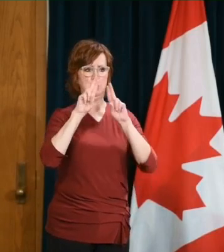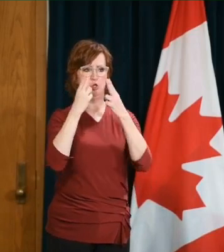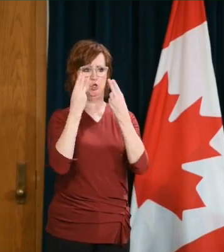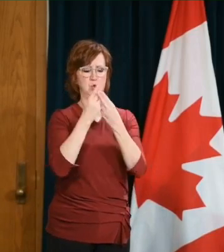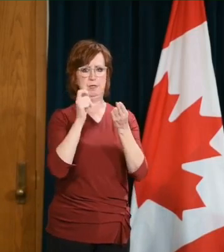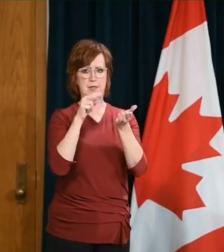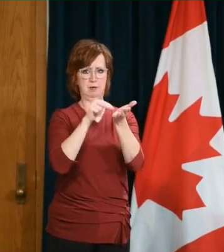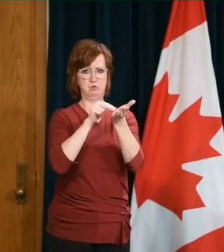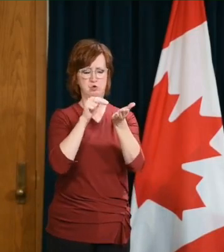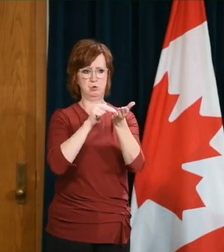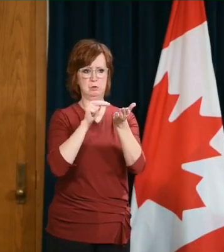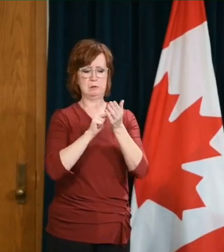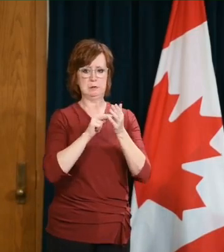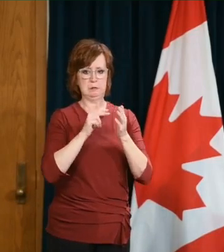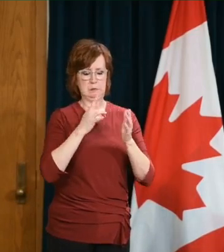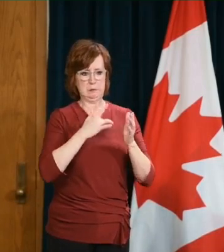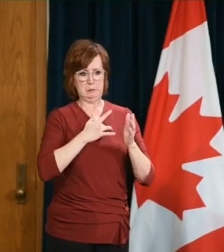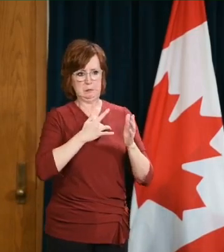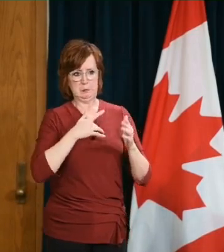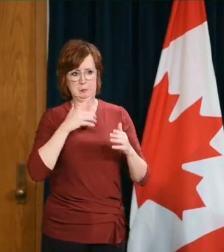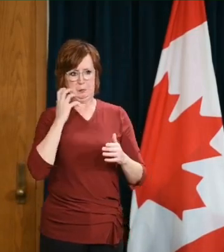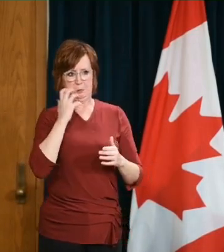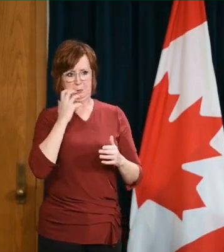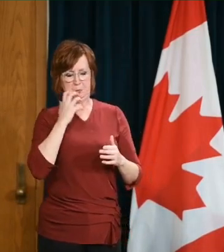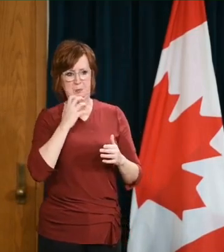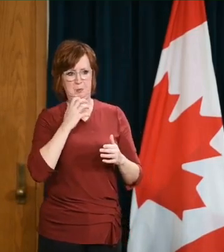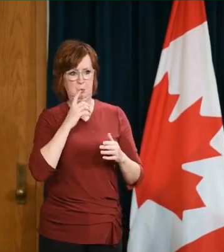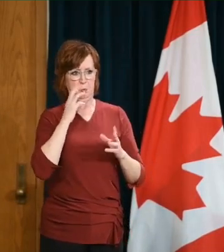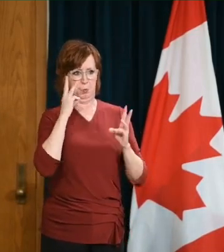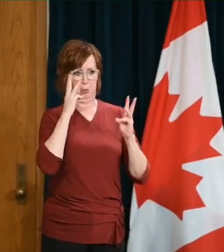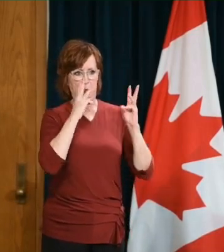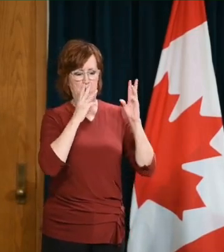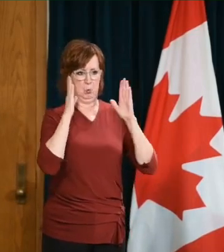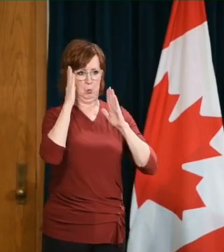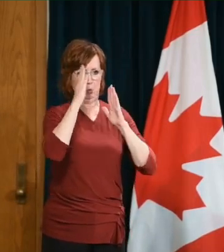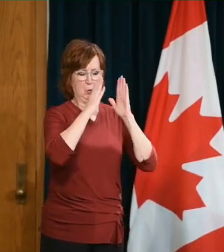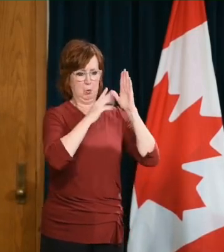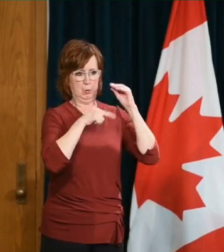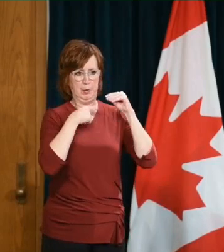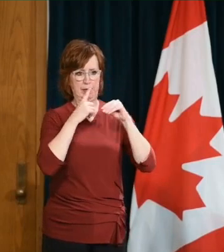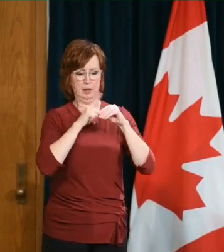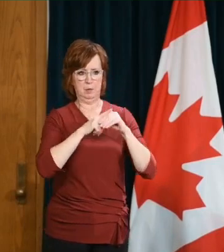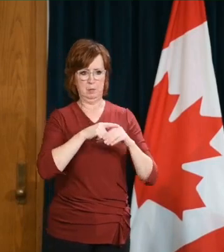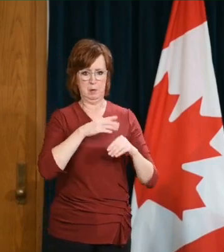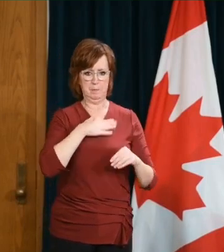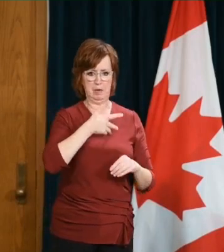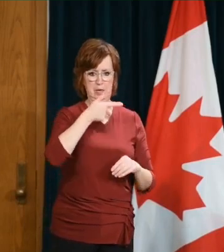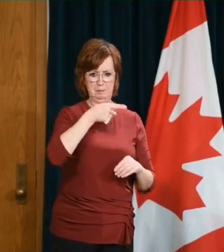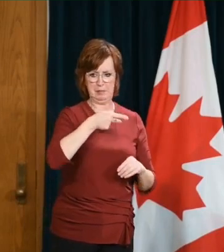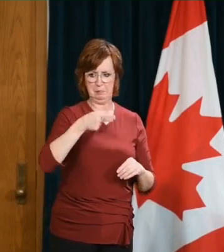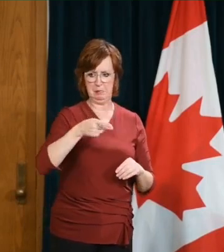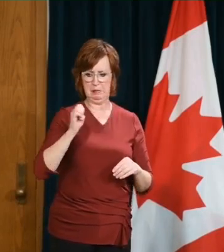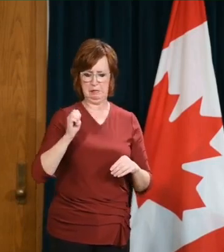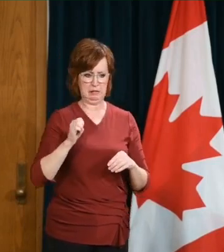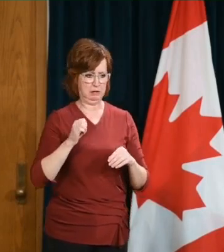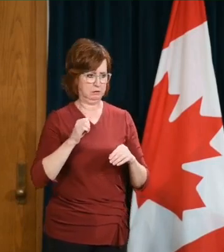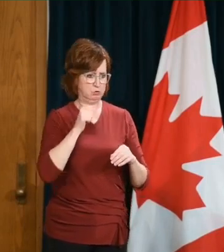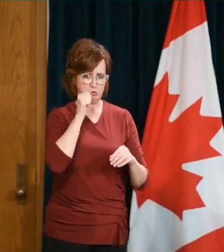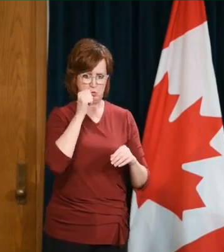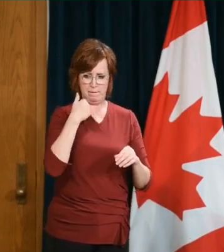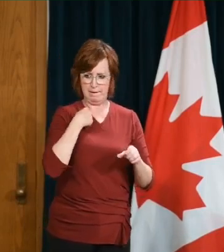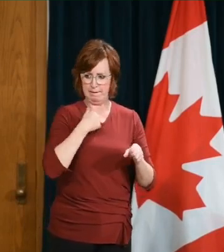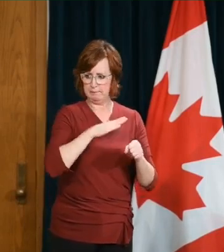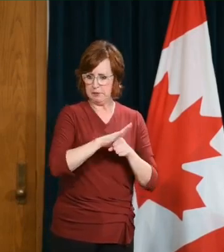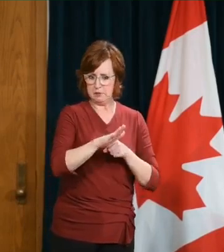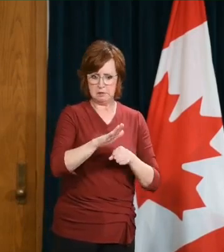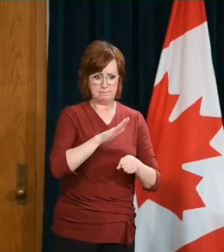they're already being provided. And I know that you've talked about a lot of measures that are being taken with other provinces, with the federal government